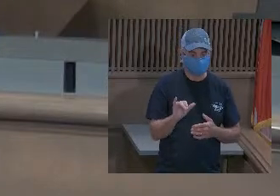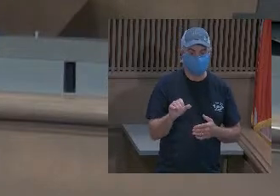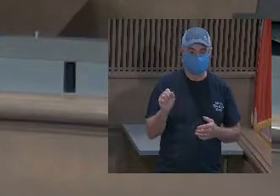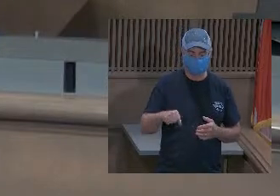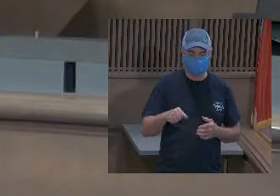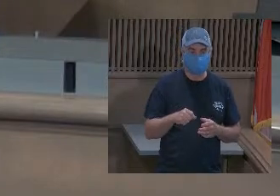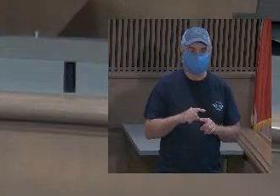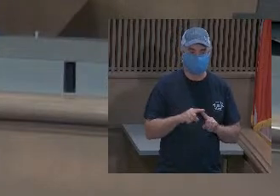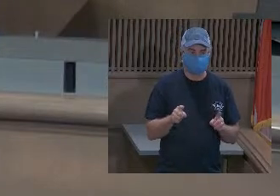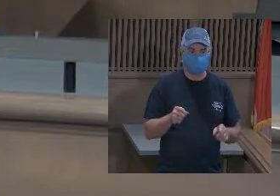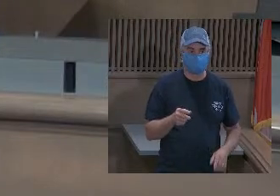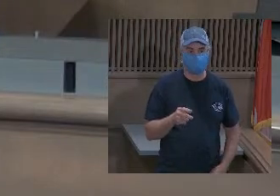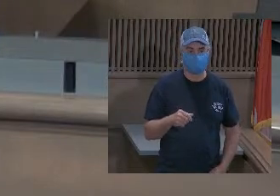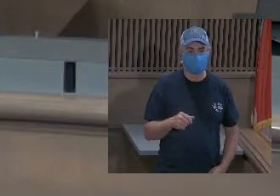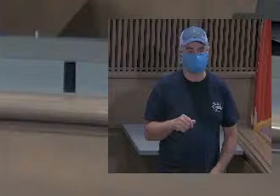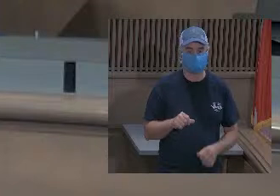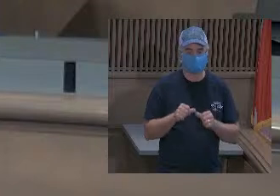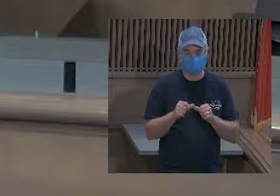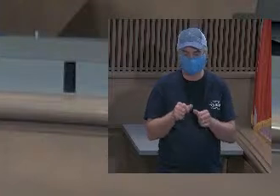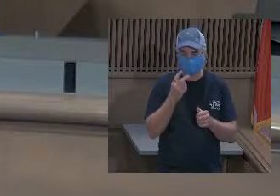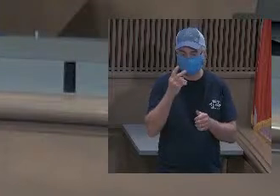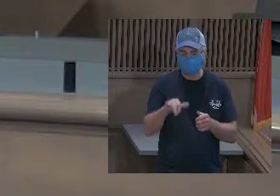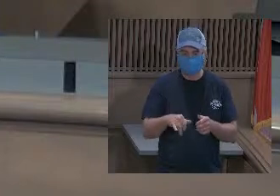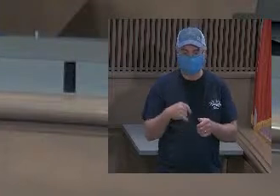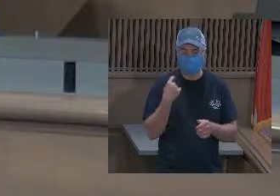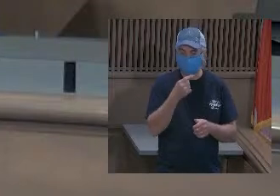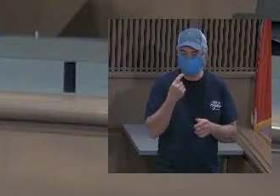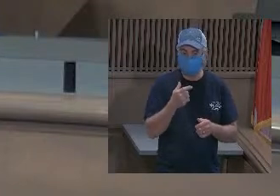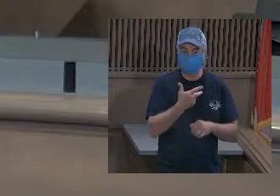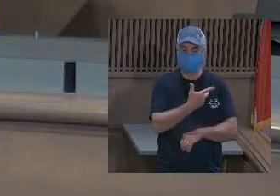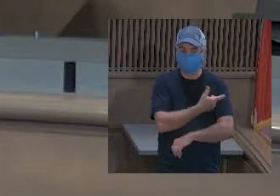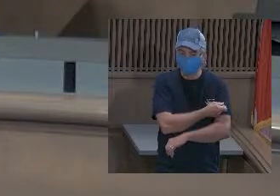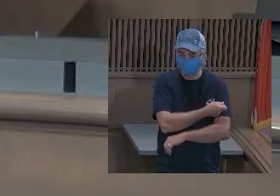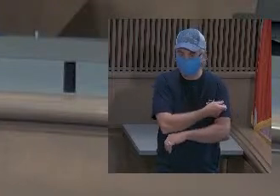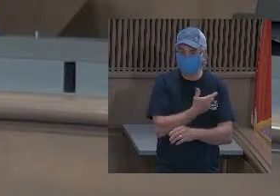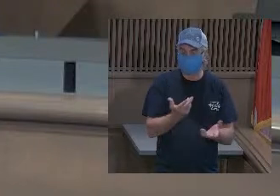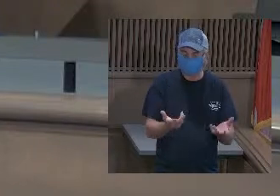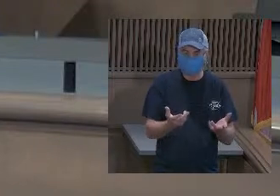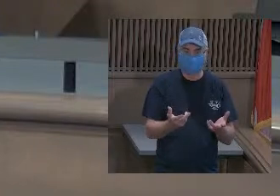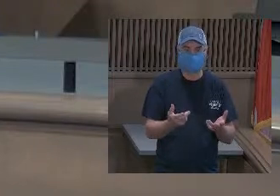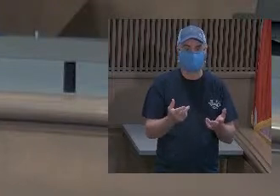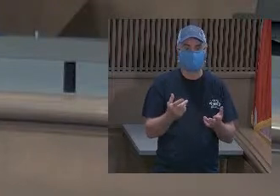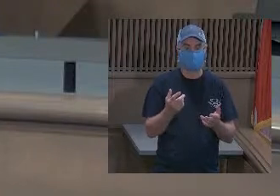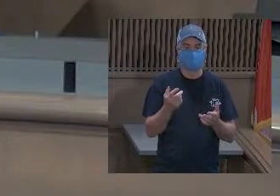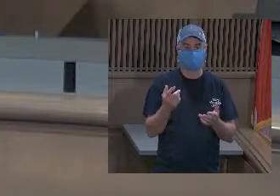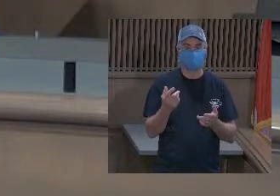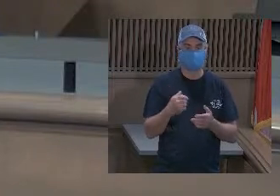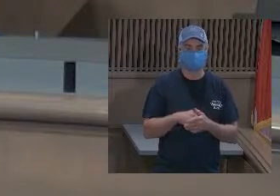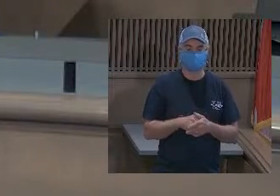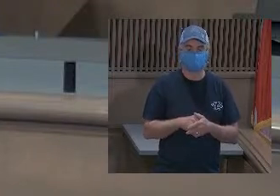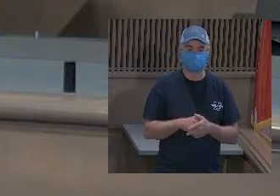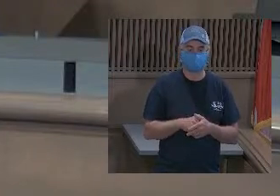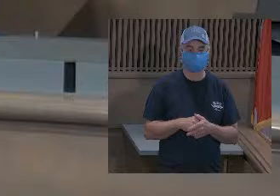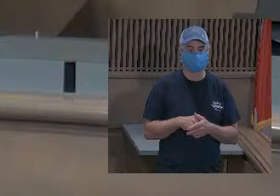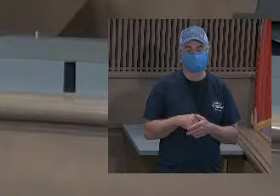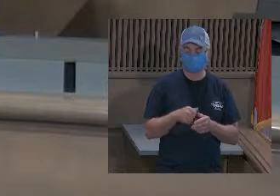to see those folks who are vaccinated, day in, day out,